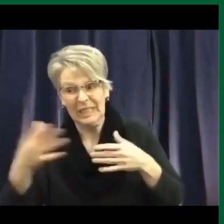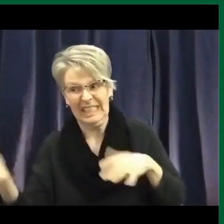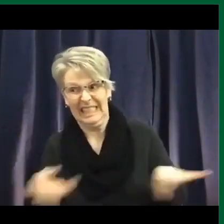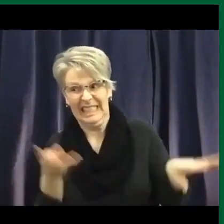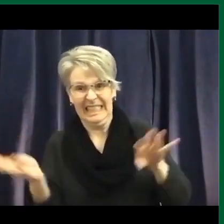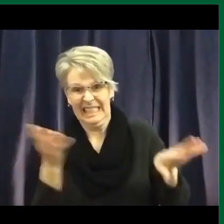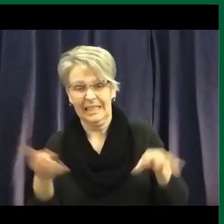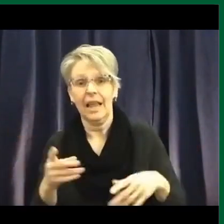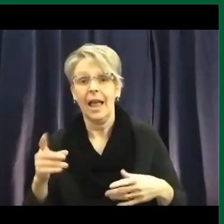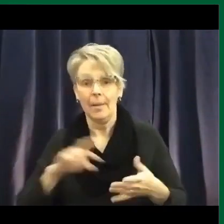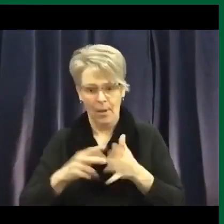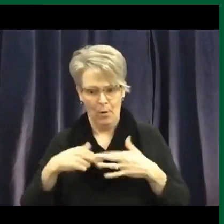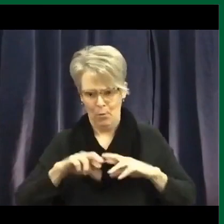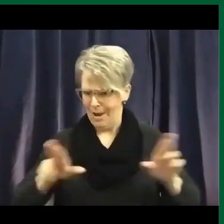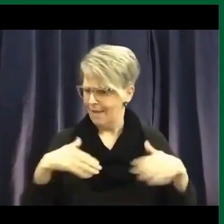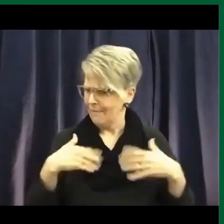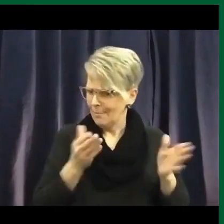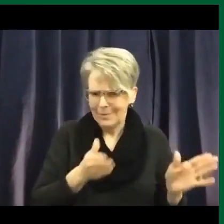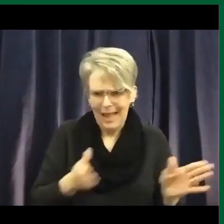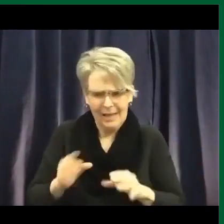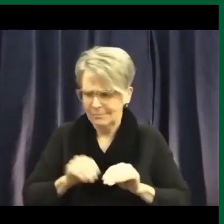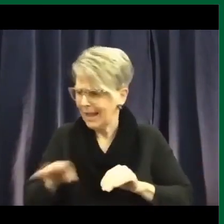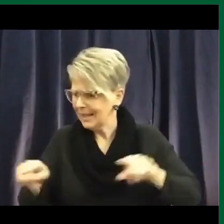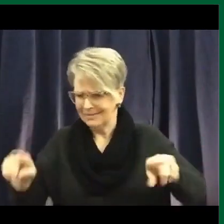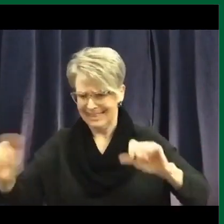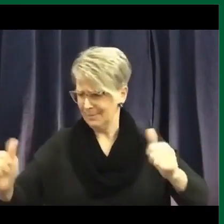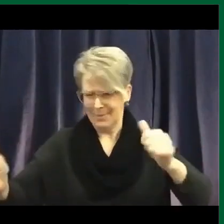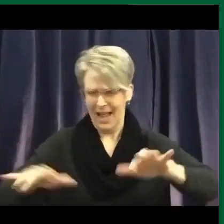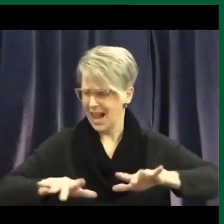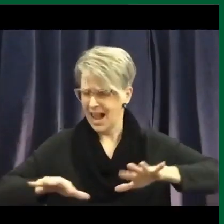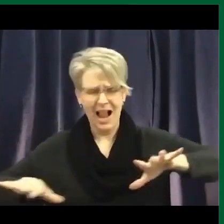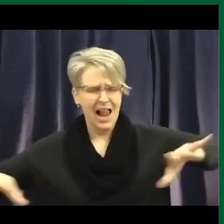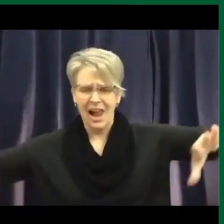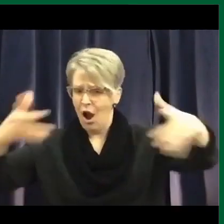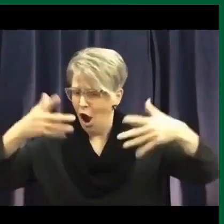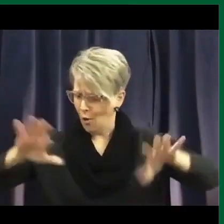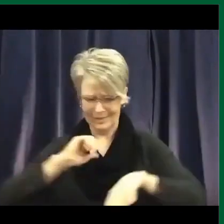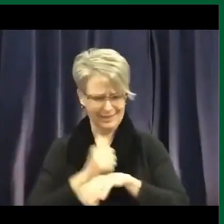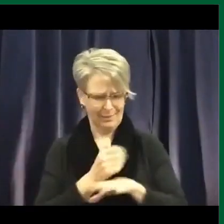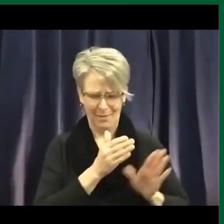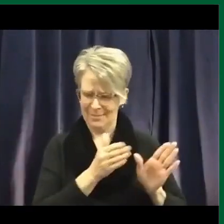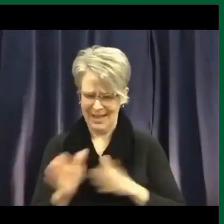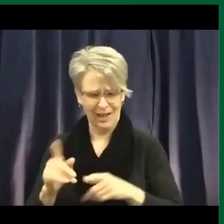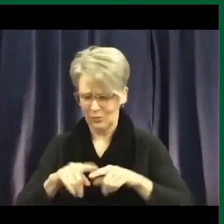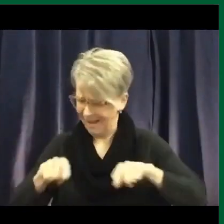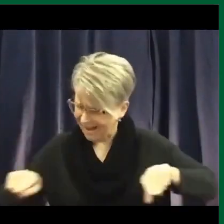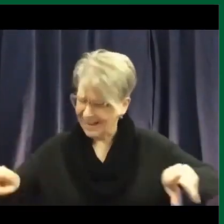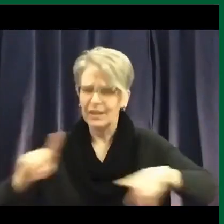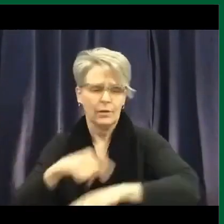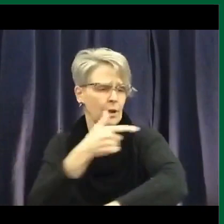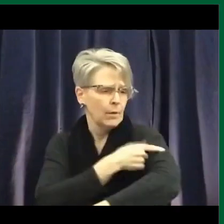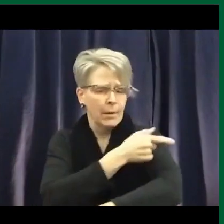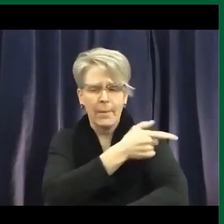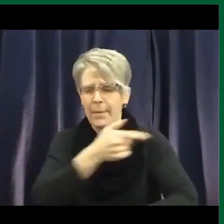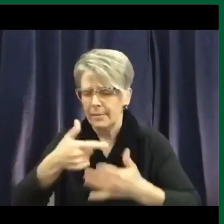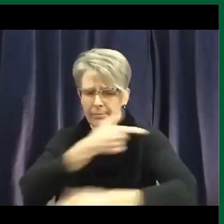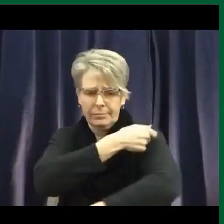very robust plan to ensure that we're able to get those vaccines into Saskatchewan people's arms as quickly as possible. That has been